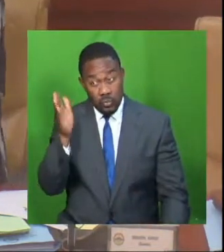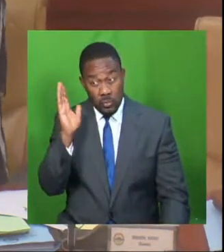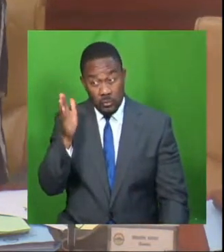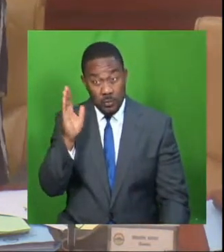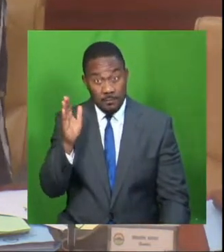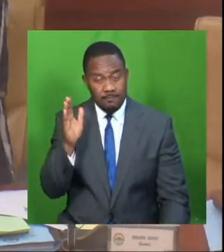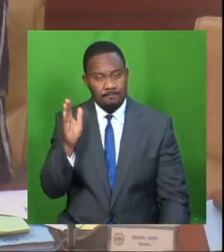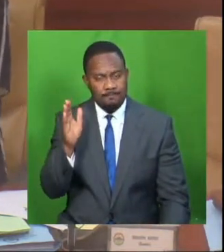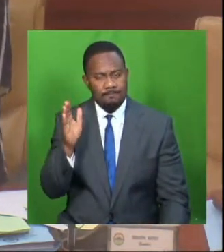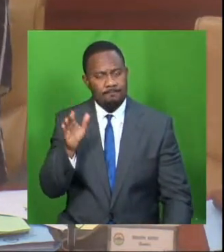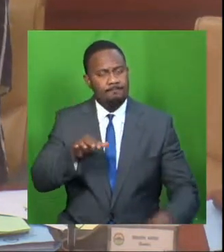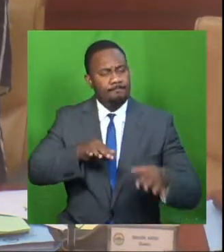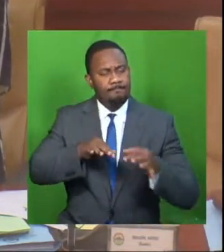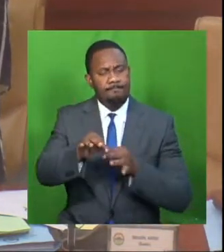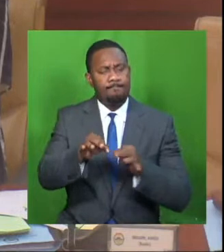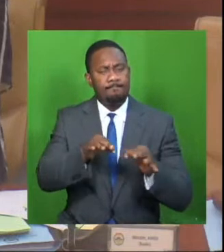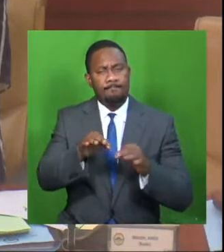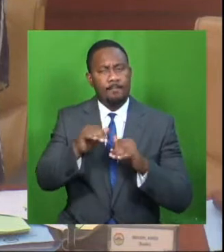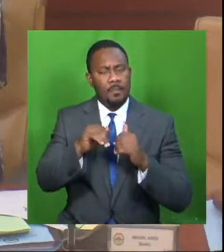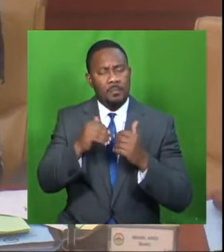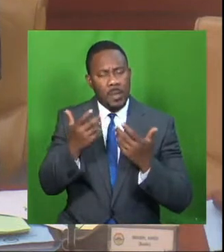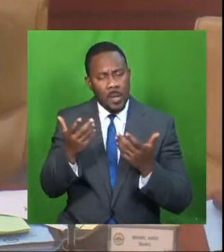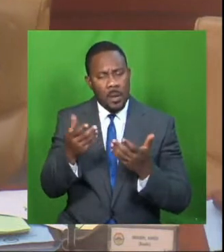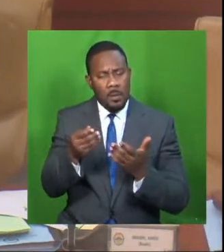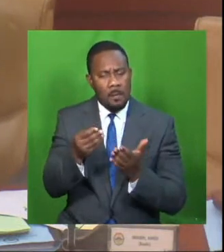Order 53,